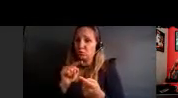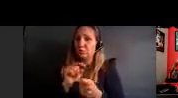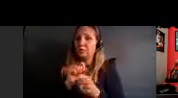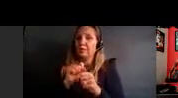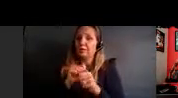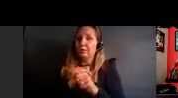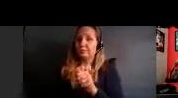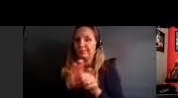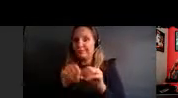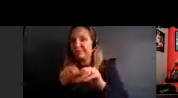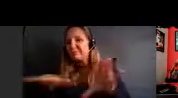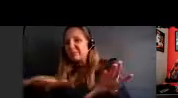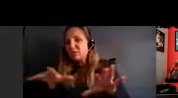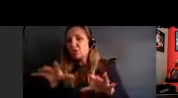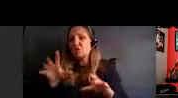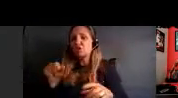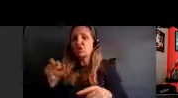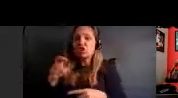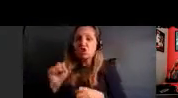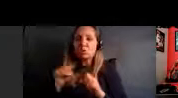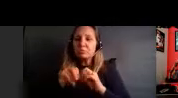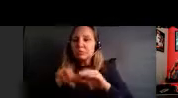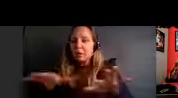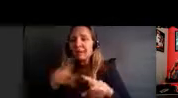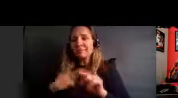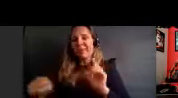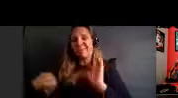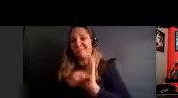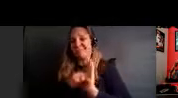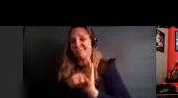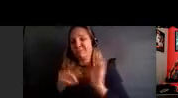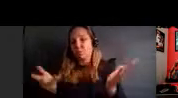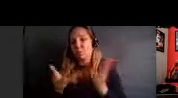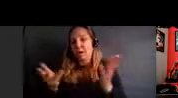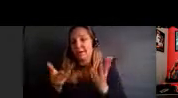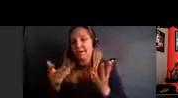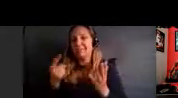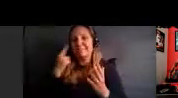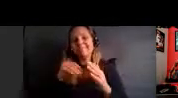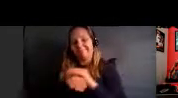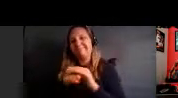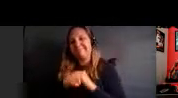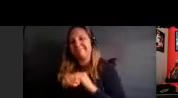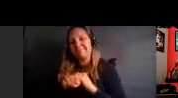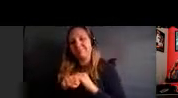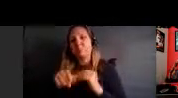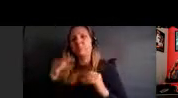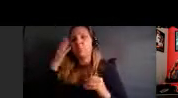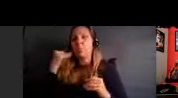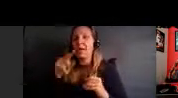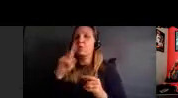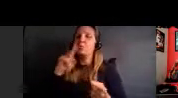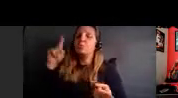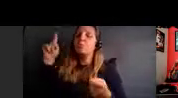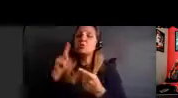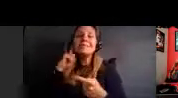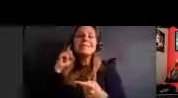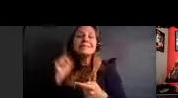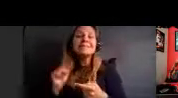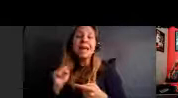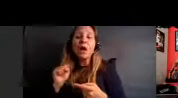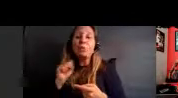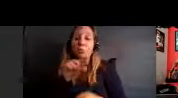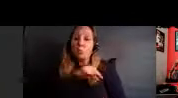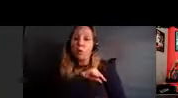of germs. But one thing that it actually worked against is actually accessibility, because it reduces the sound that is going